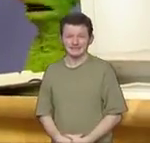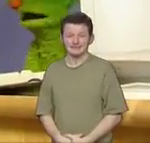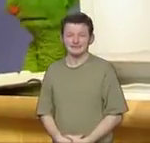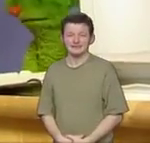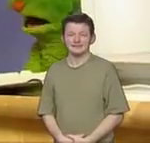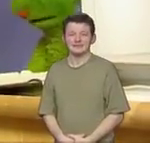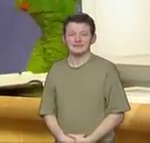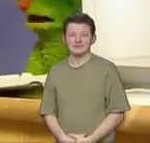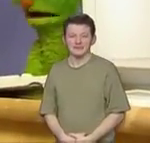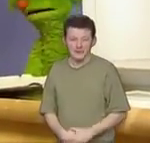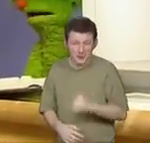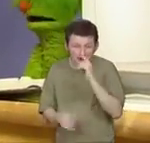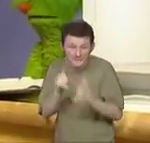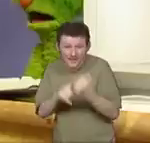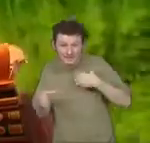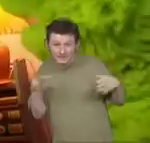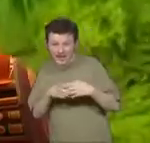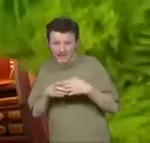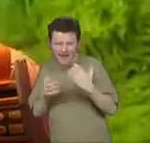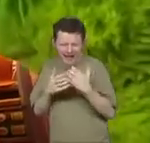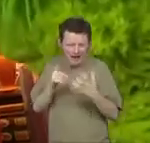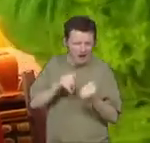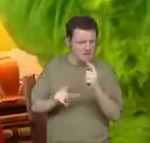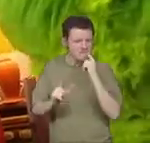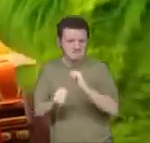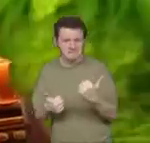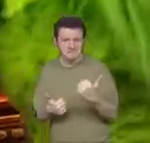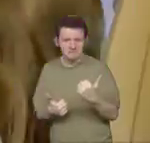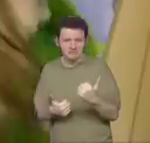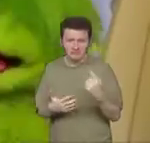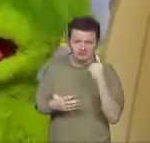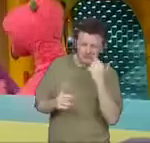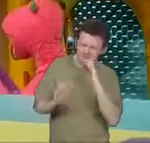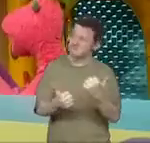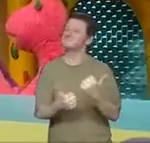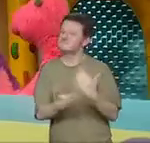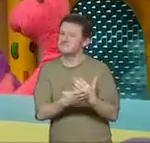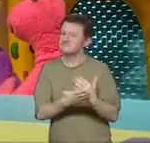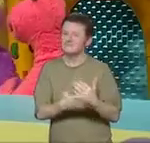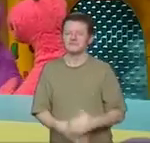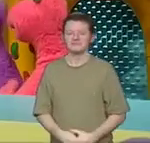all about Tiddly Peeps. How Hoobie Groovy is that? Very Hoobie Groovy. Hmm?